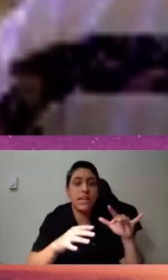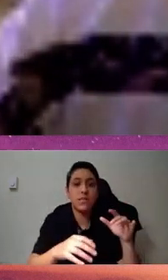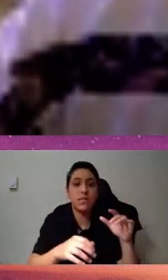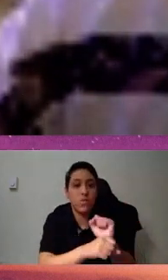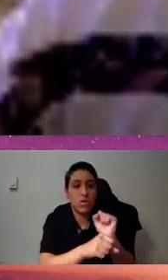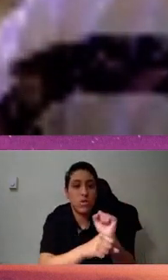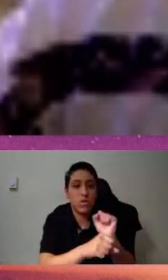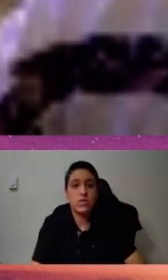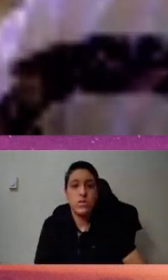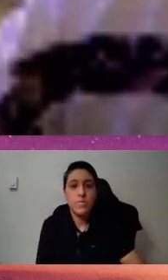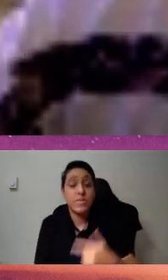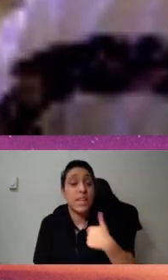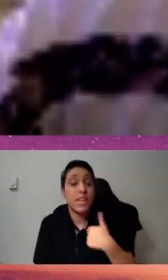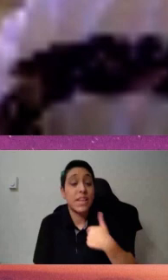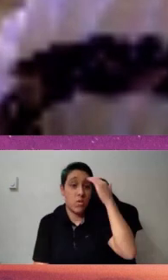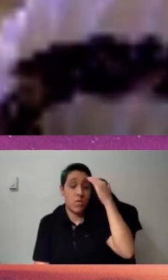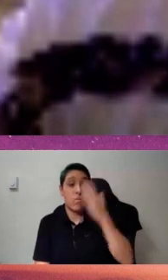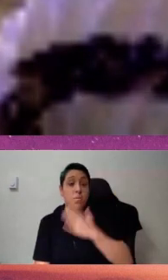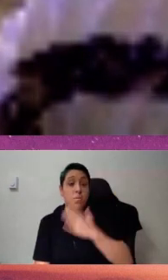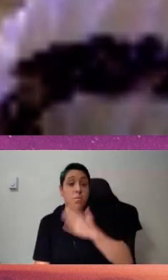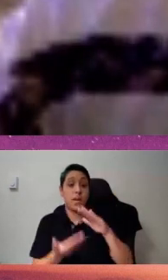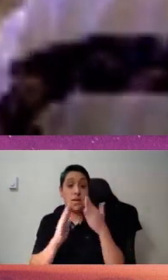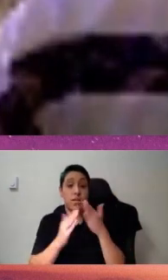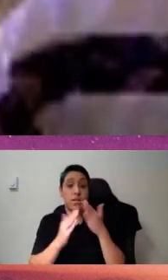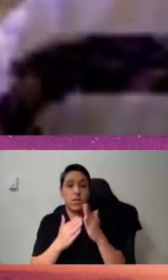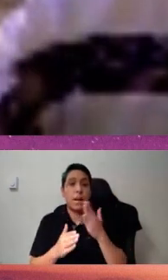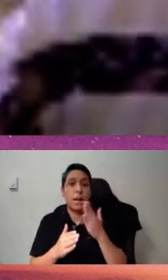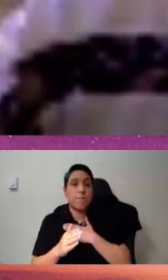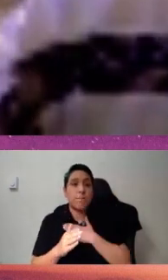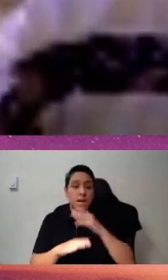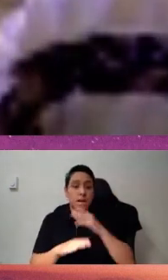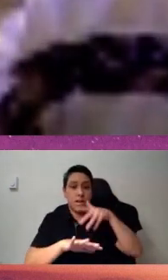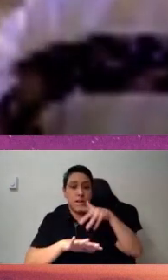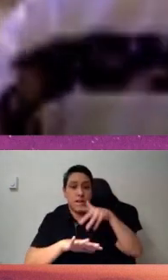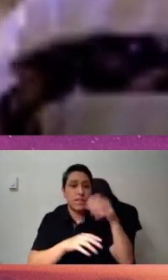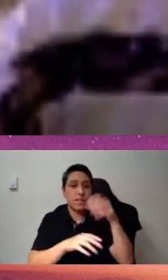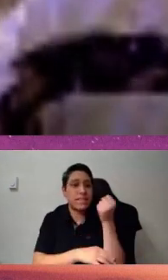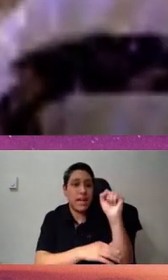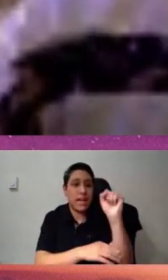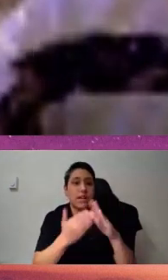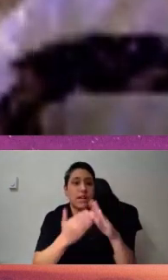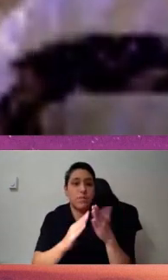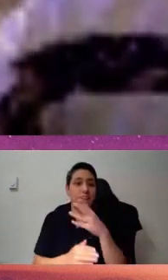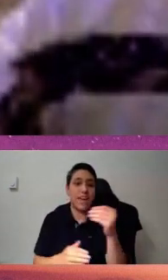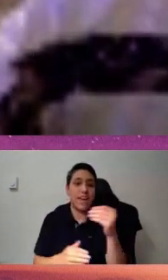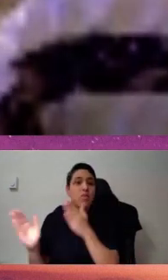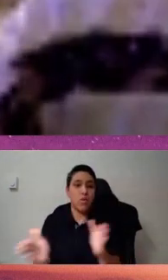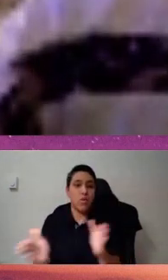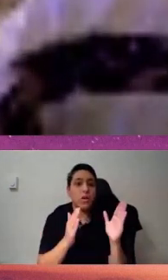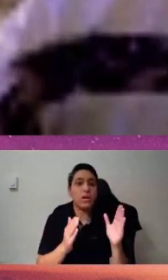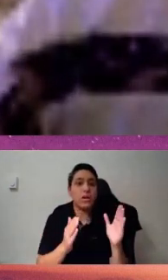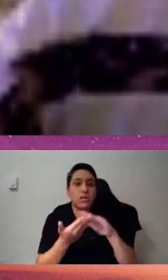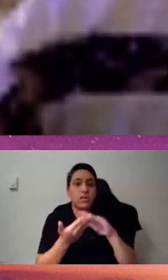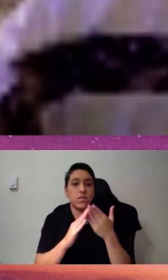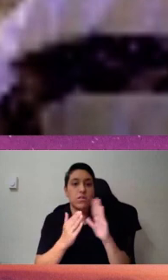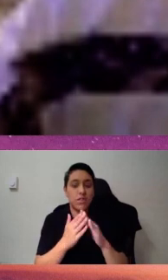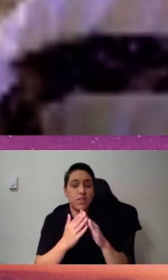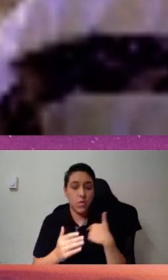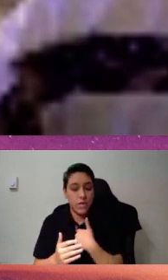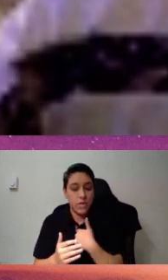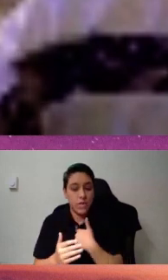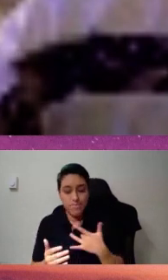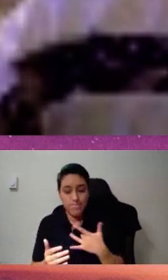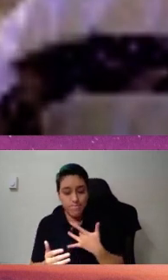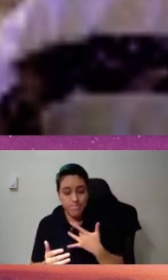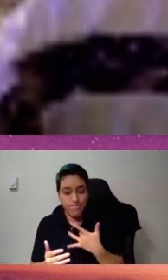Indigenous activism community and organizing community has mourned a lot of losses over these past 5 to 10